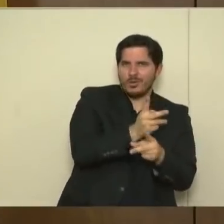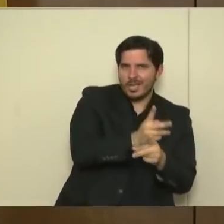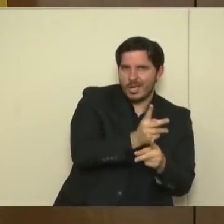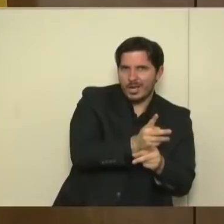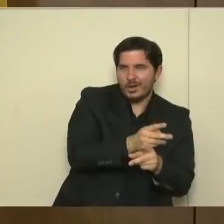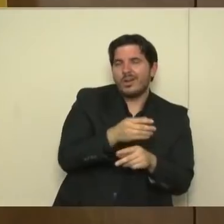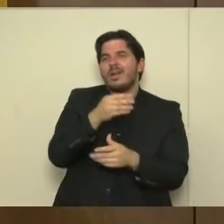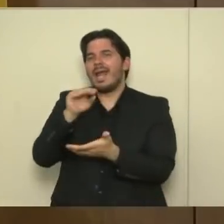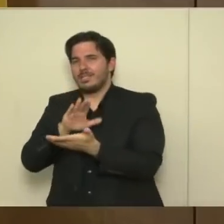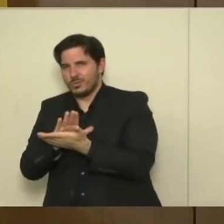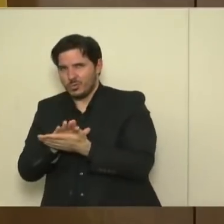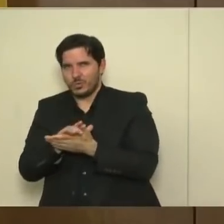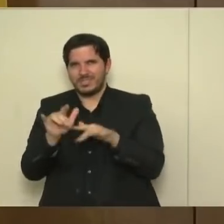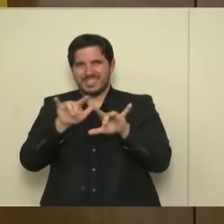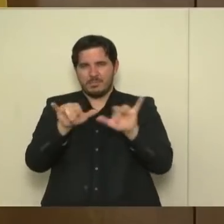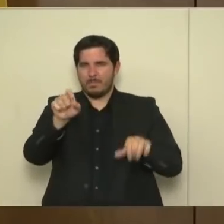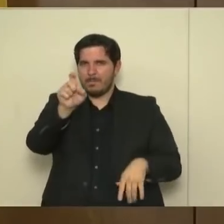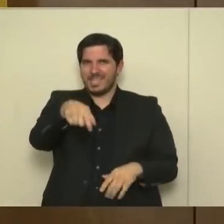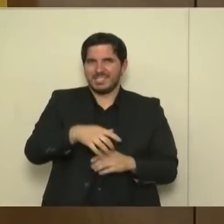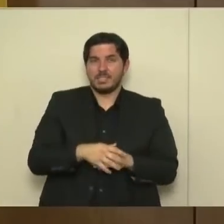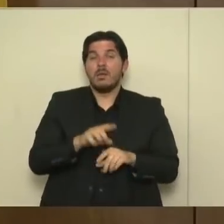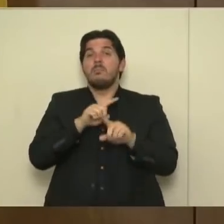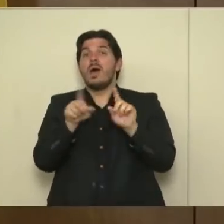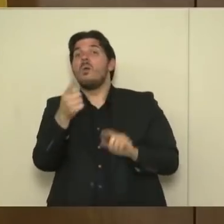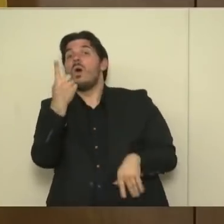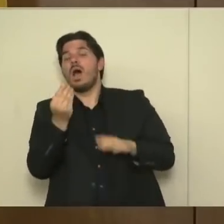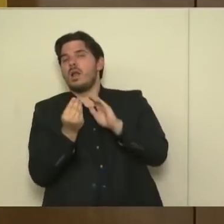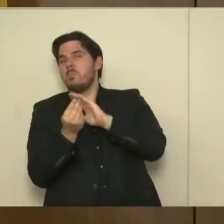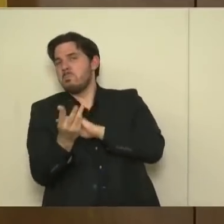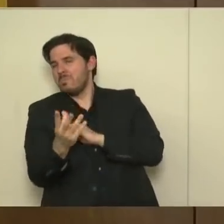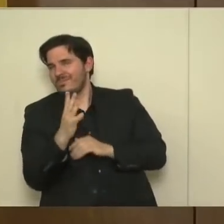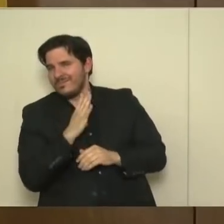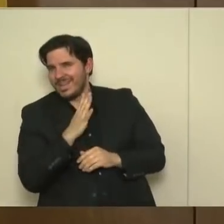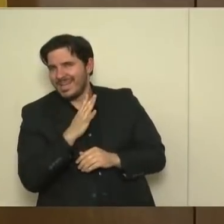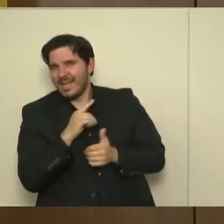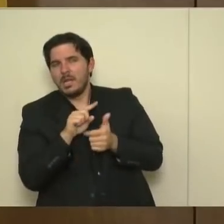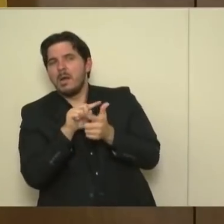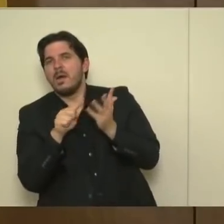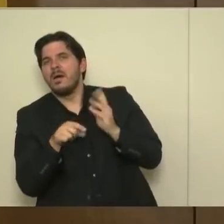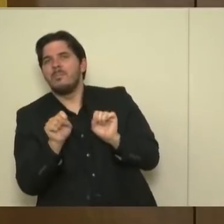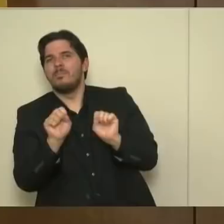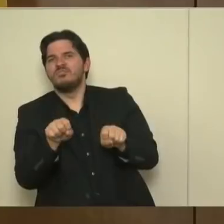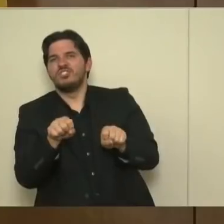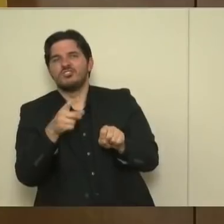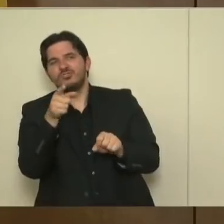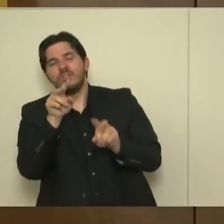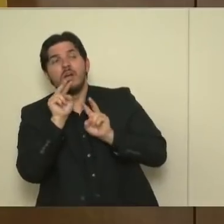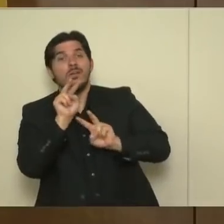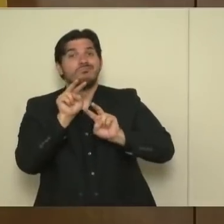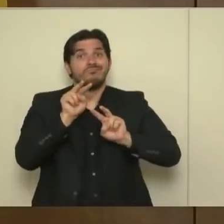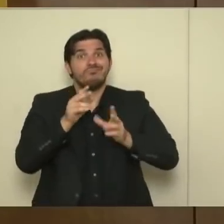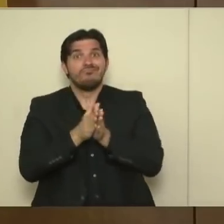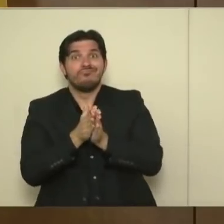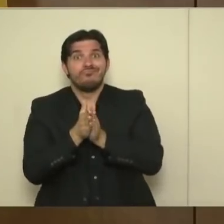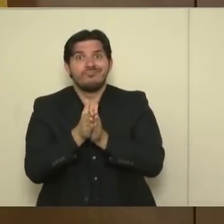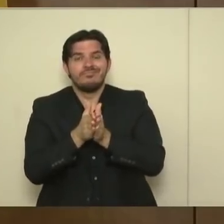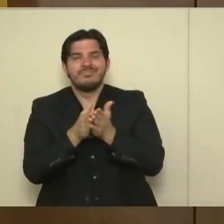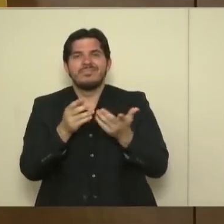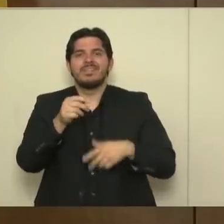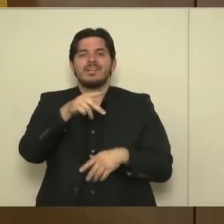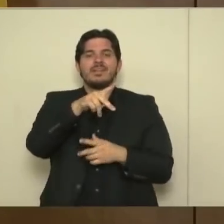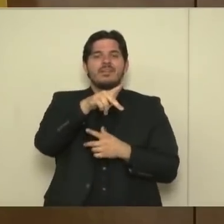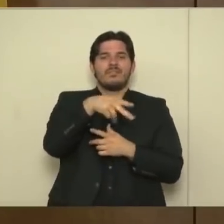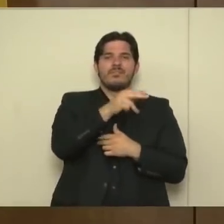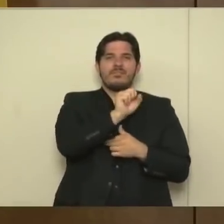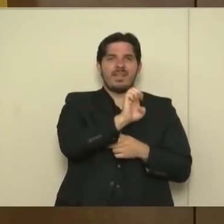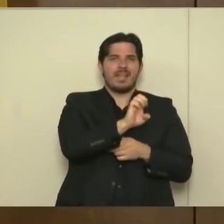the nugget. There are several things that people could look to in the Phase 1B and Phase